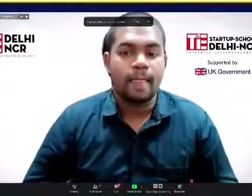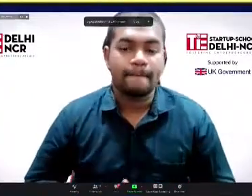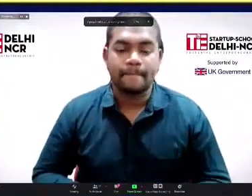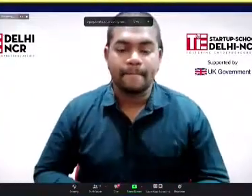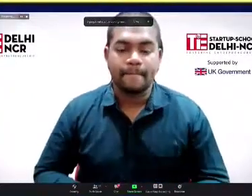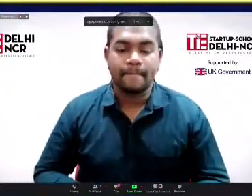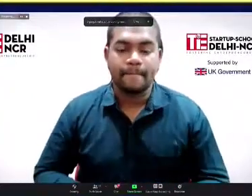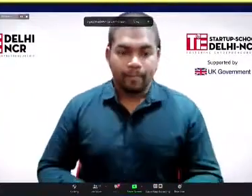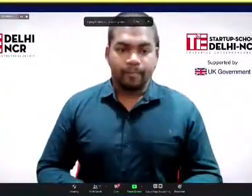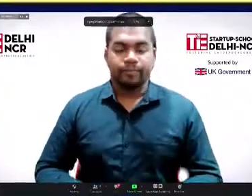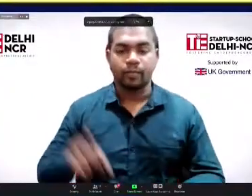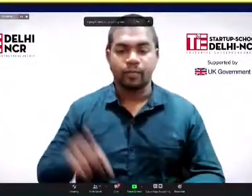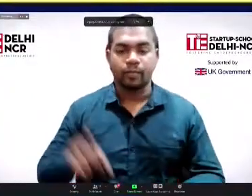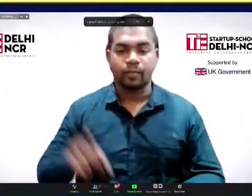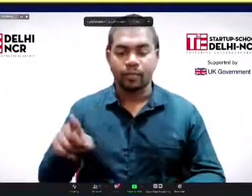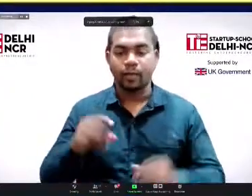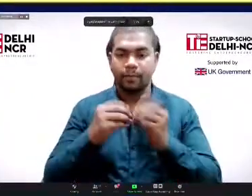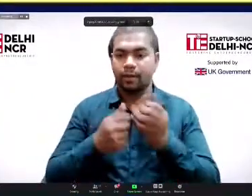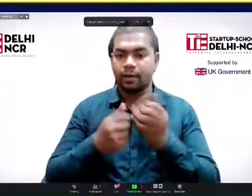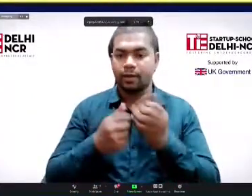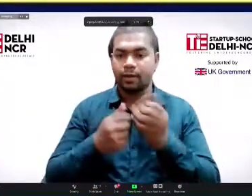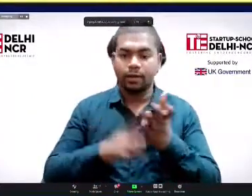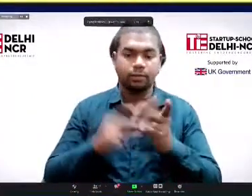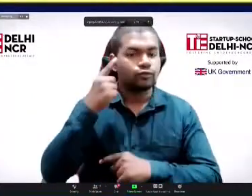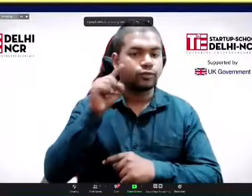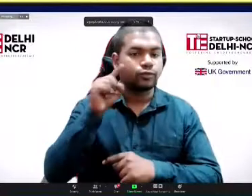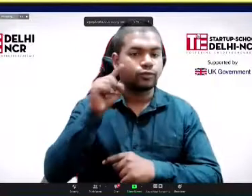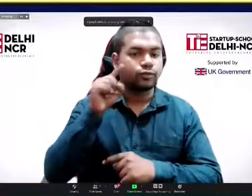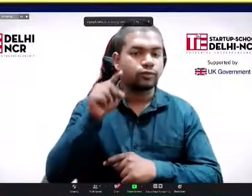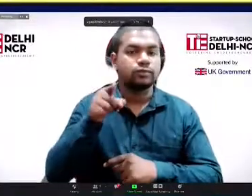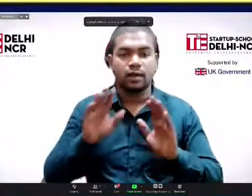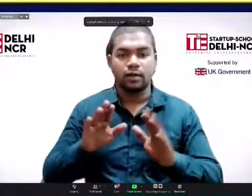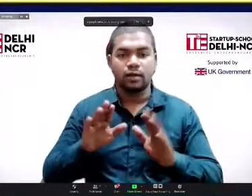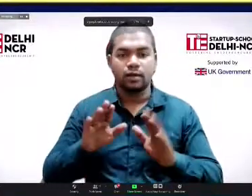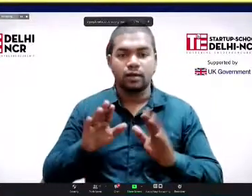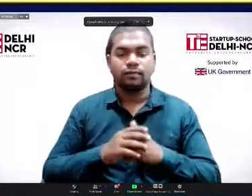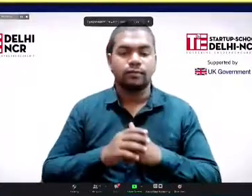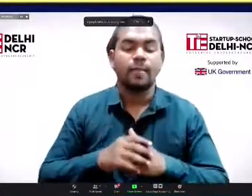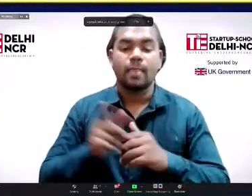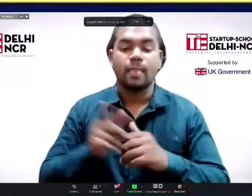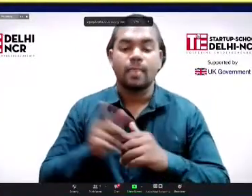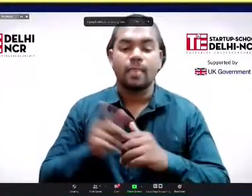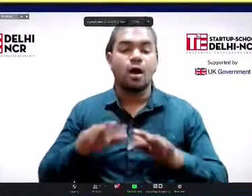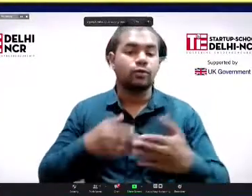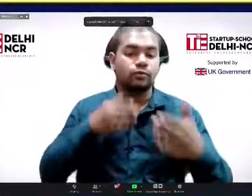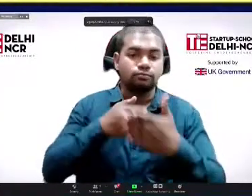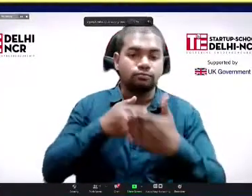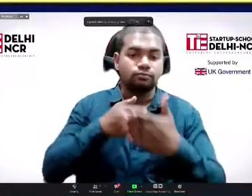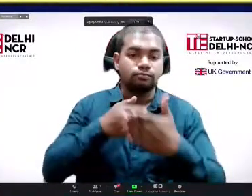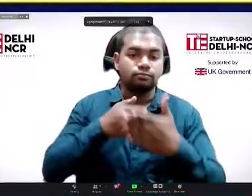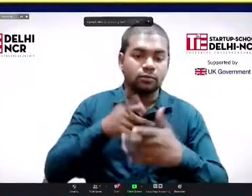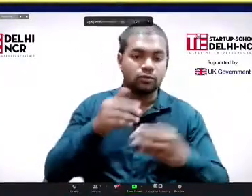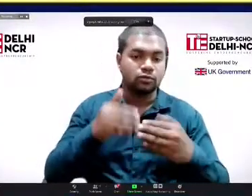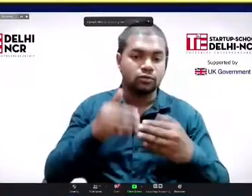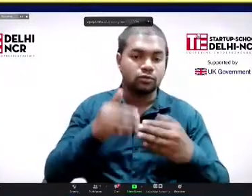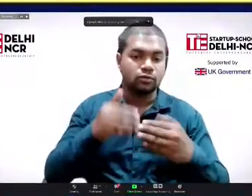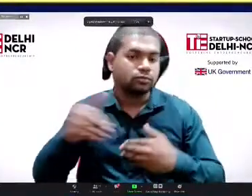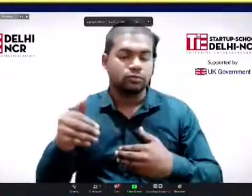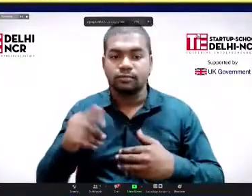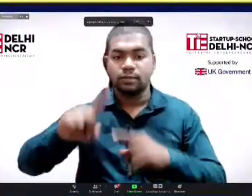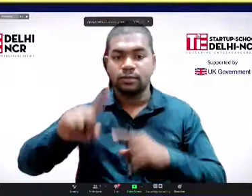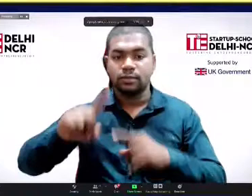meant or intended this brand for. And just because the guys out there know how to pitch it, you go ahead with it. And then the